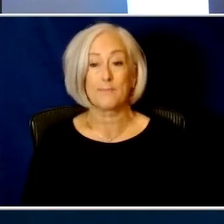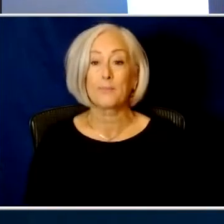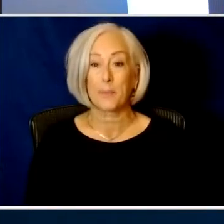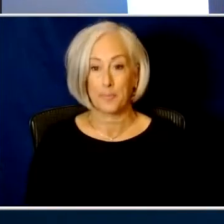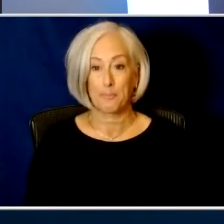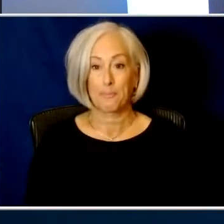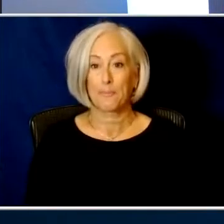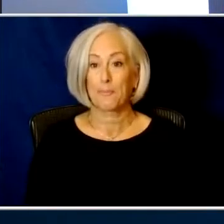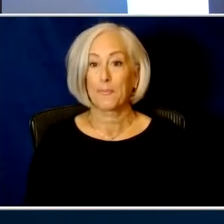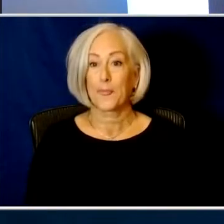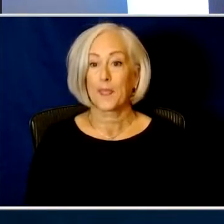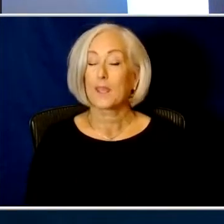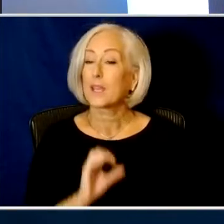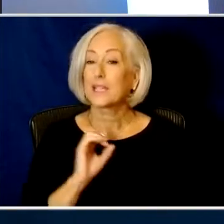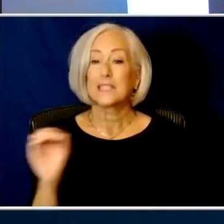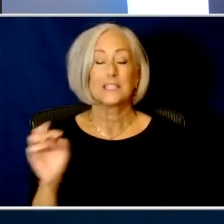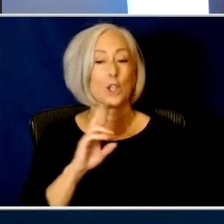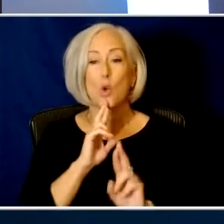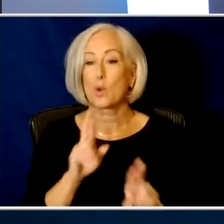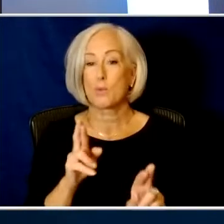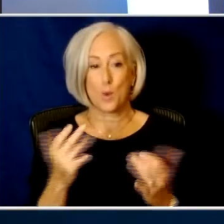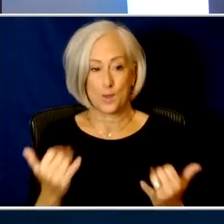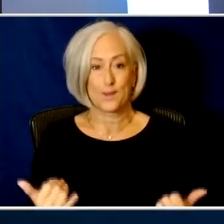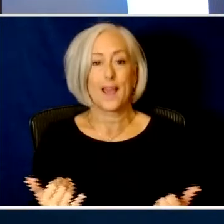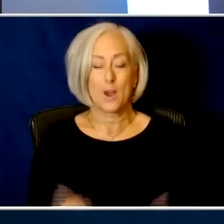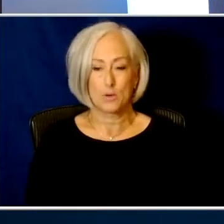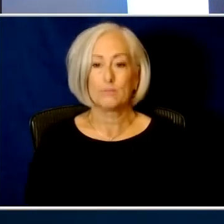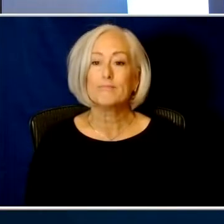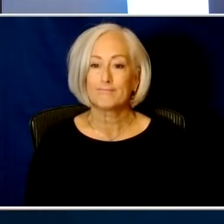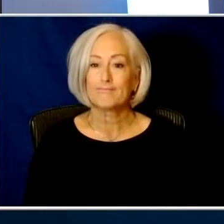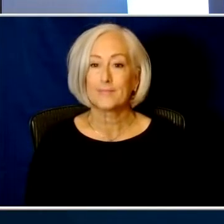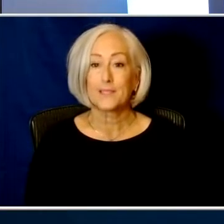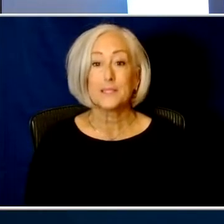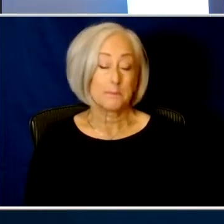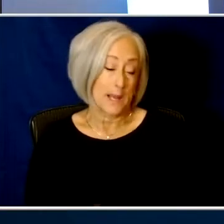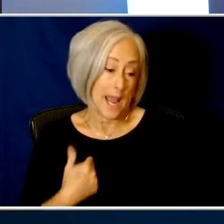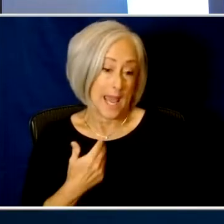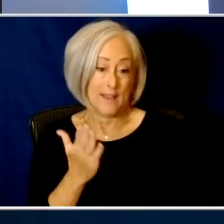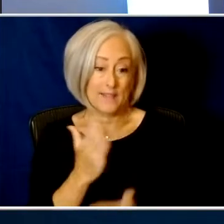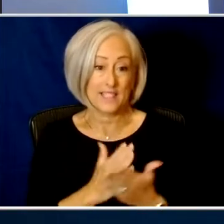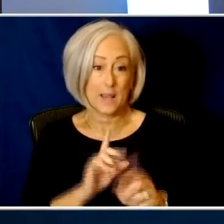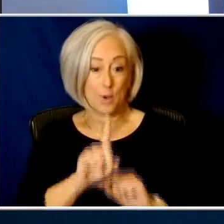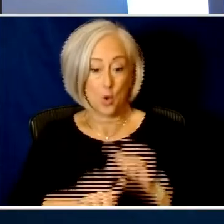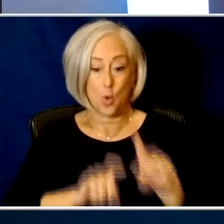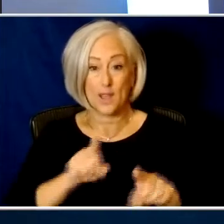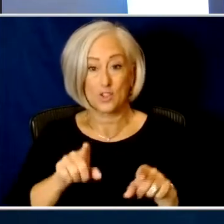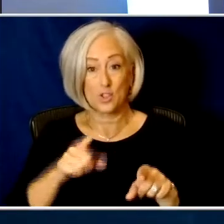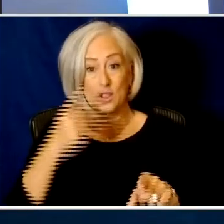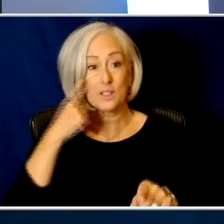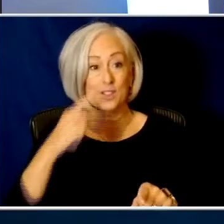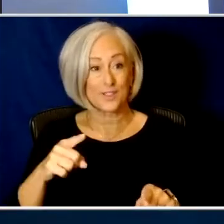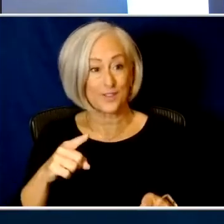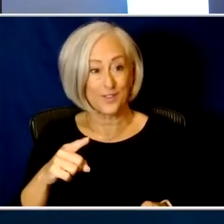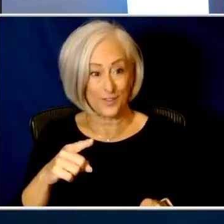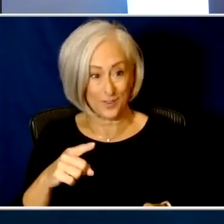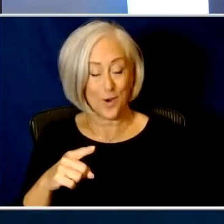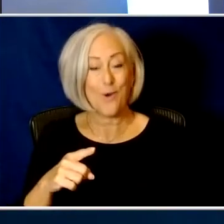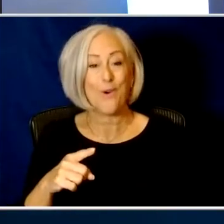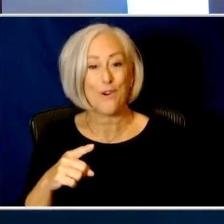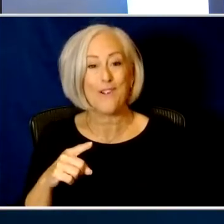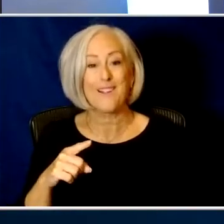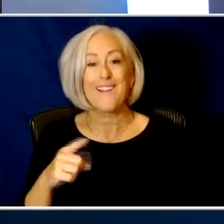reporters right now, but I could ask a couple of questions. Okay, you do To that our because in guests. just a minute I'm taking my shirt off here.